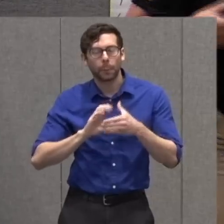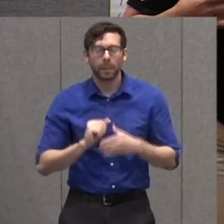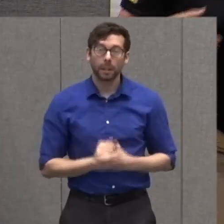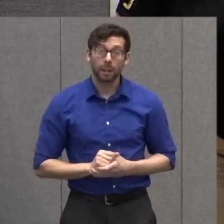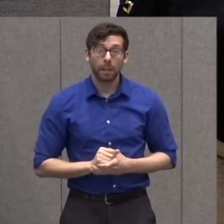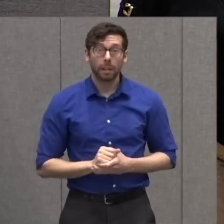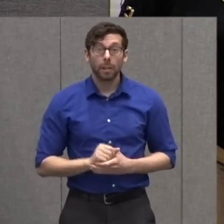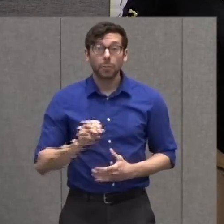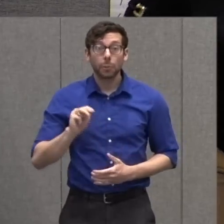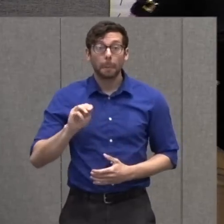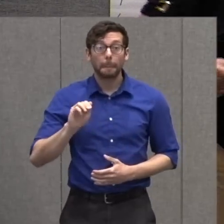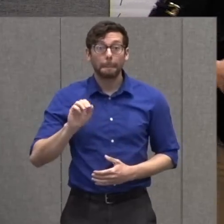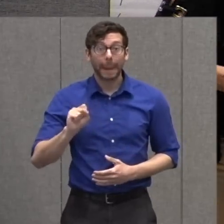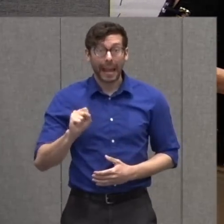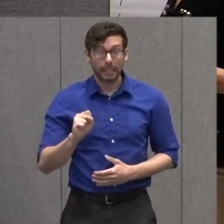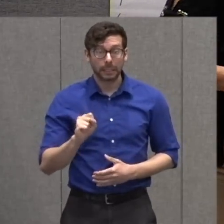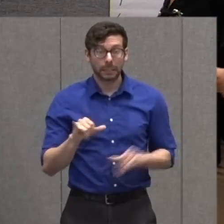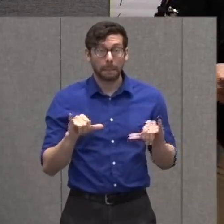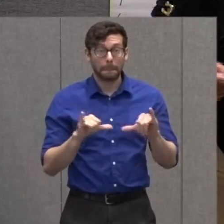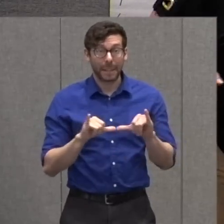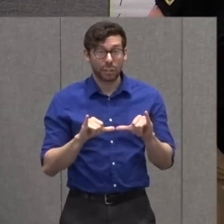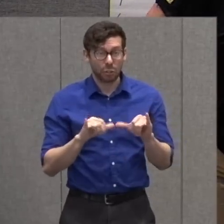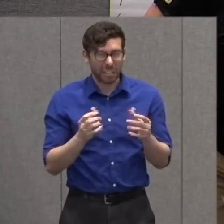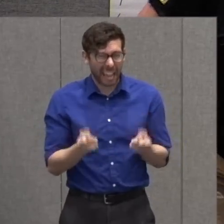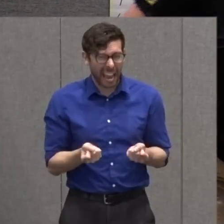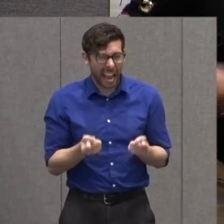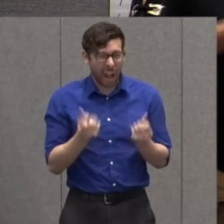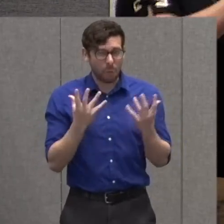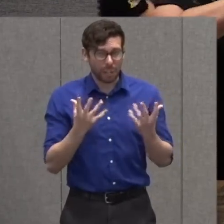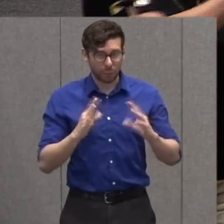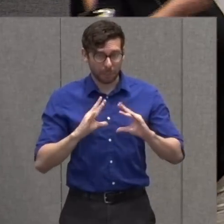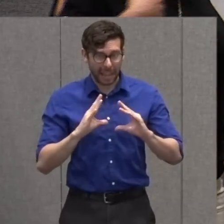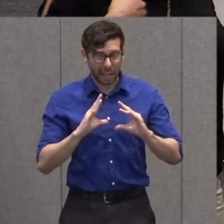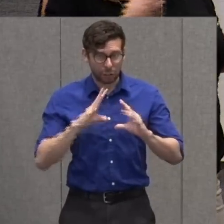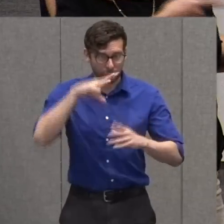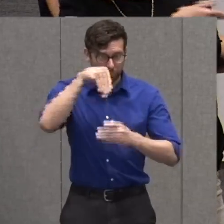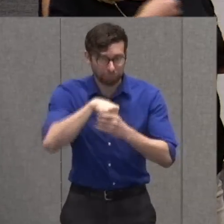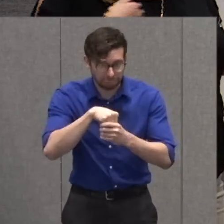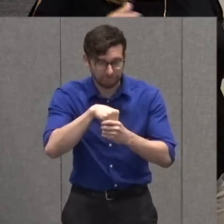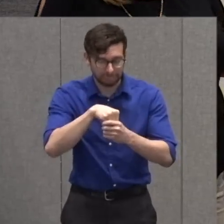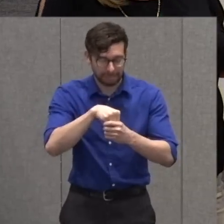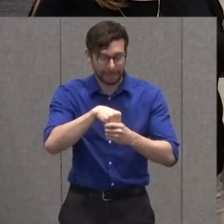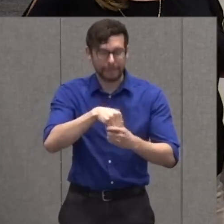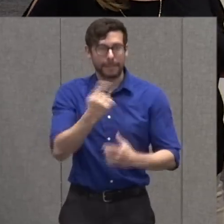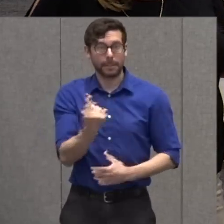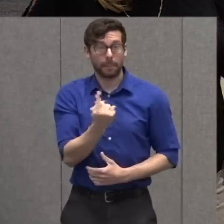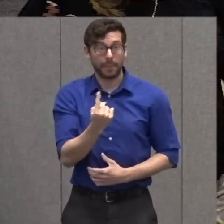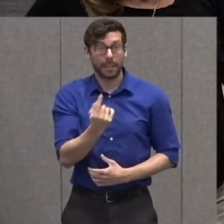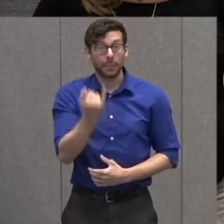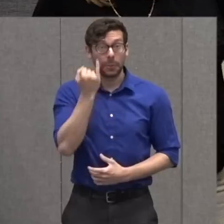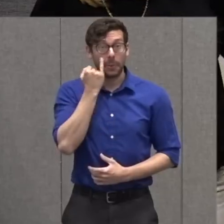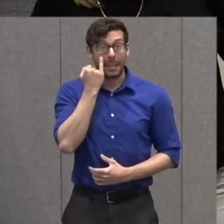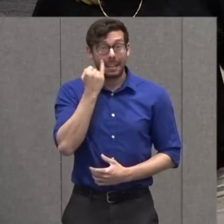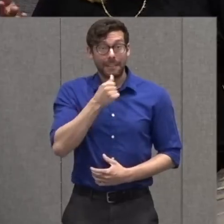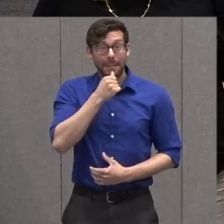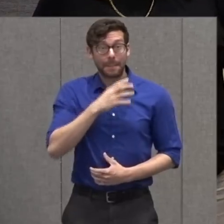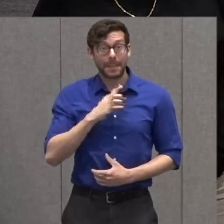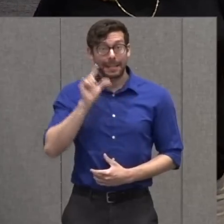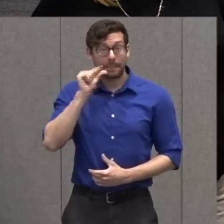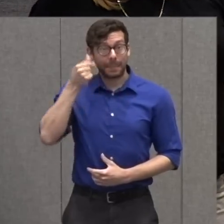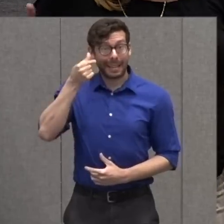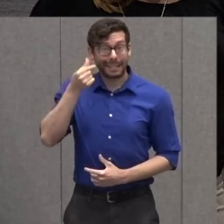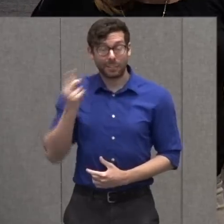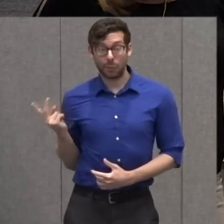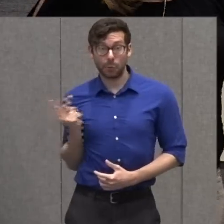it measures the amount of matter in a substance. So if Miss Mays and I got on a scale, don't do that.